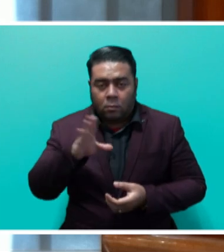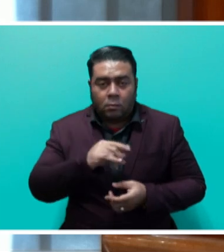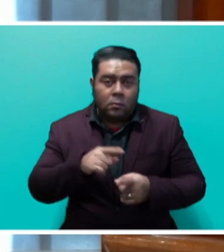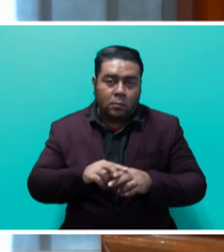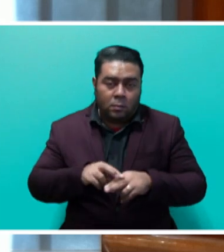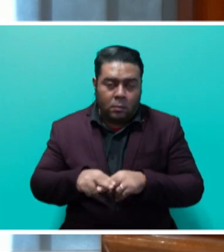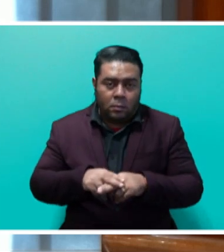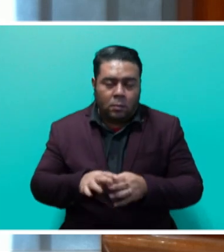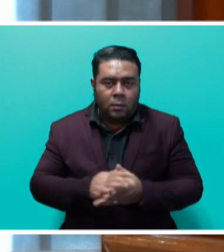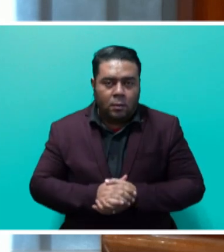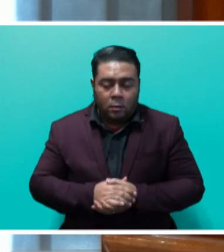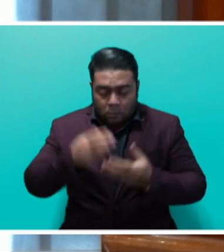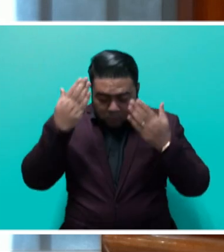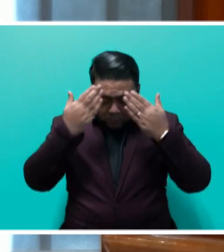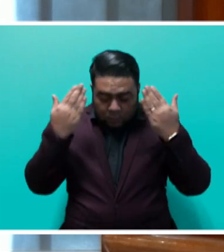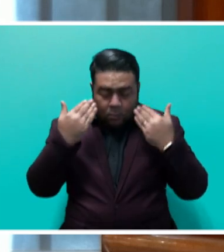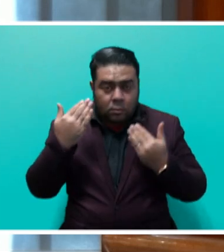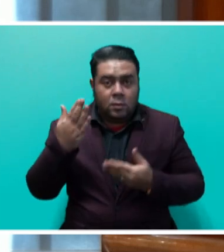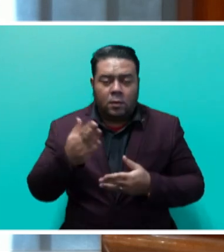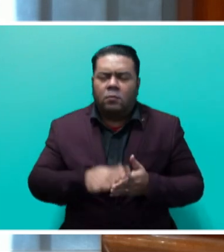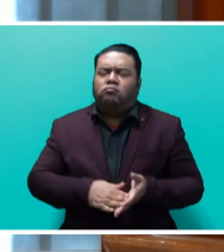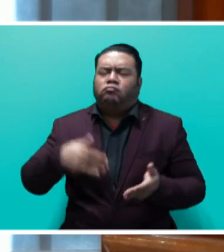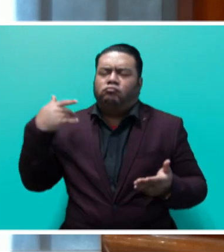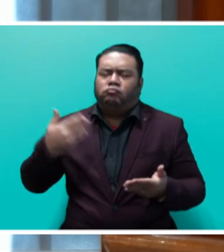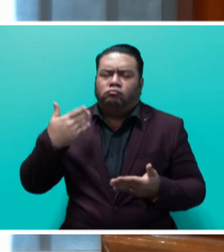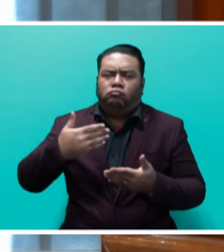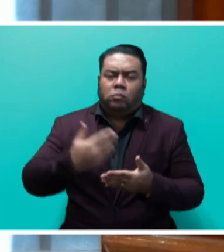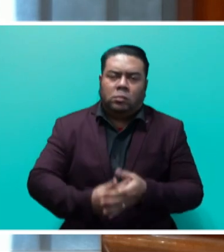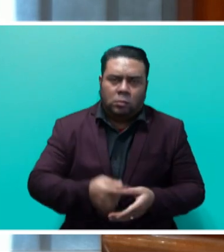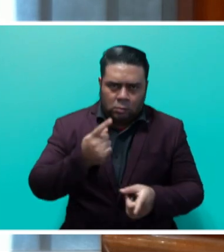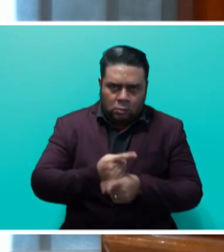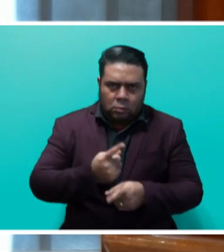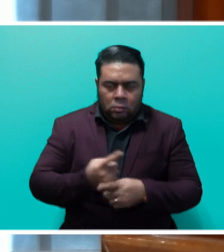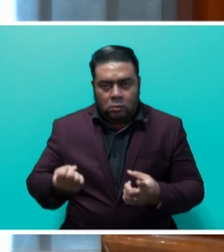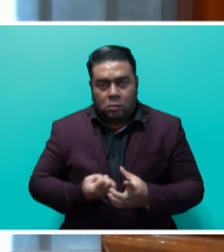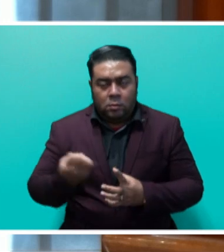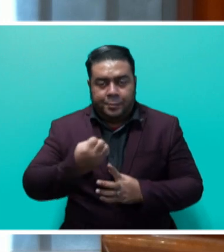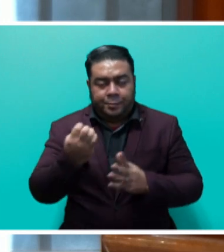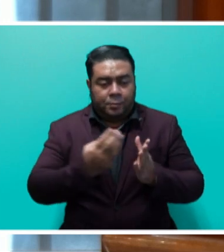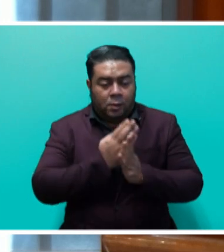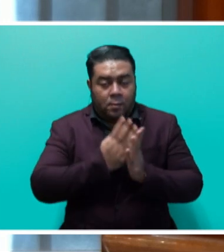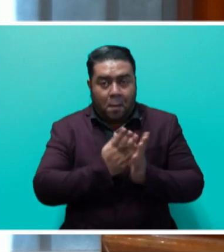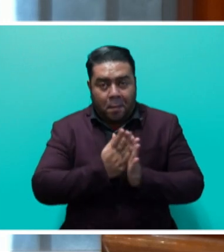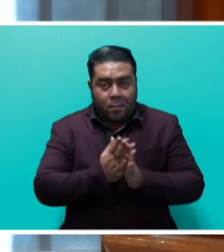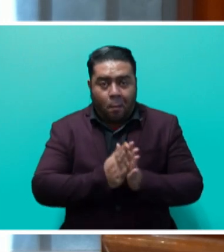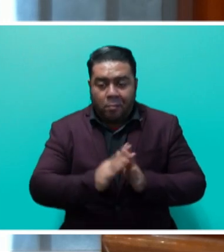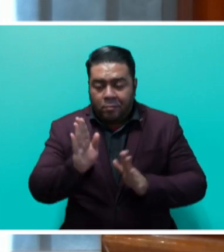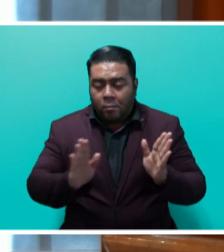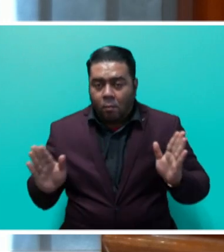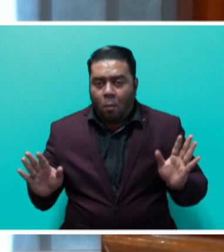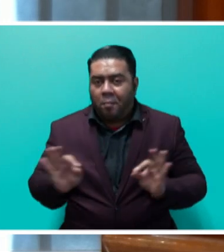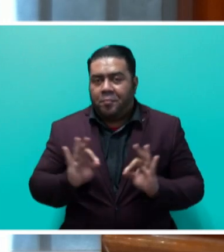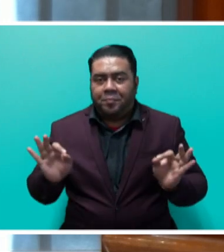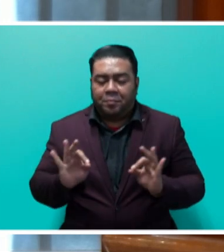headed. Honourable Speaker, for far too long, talks of economic diversification have existed without